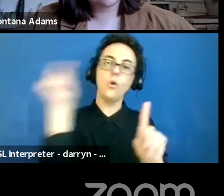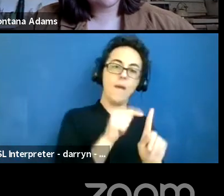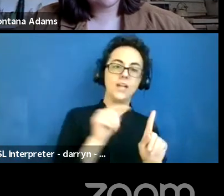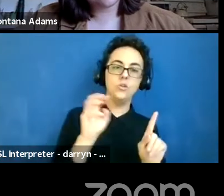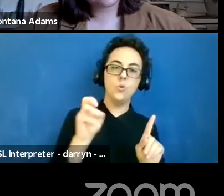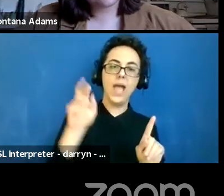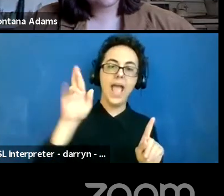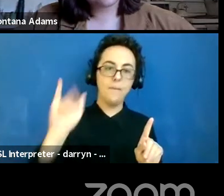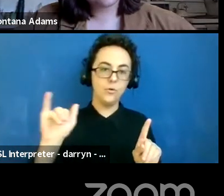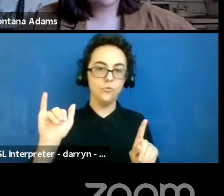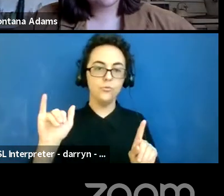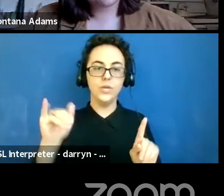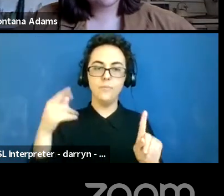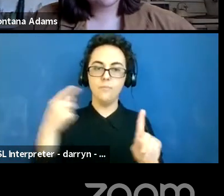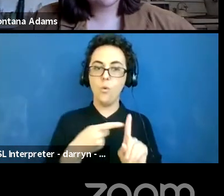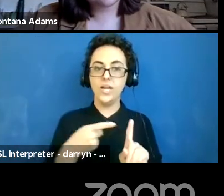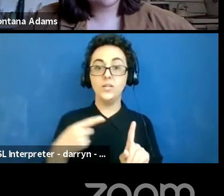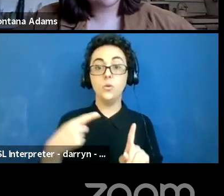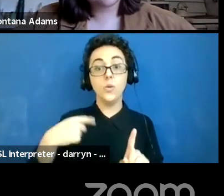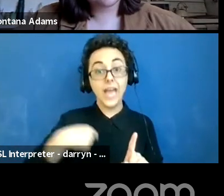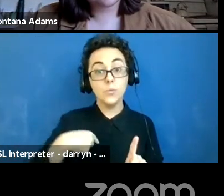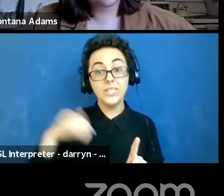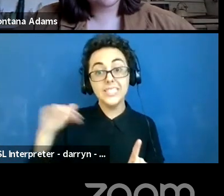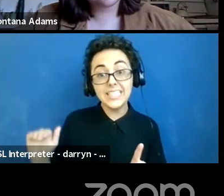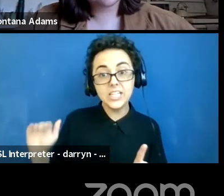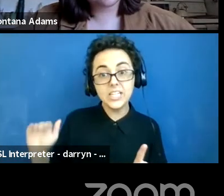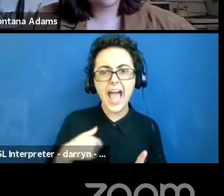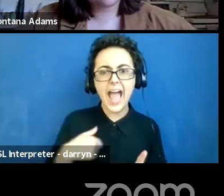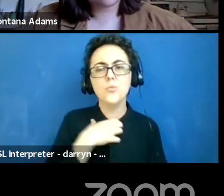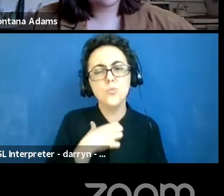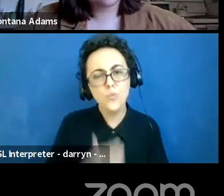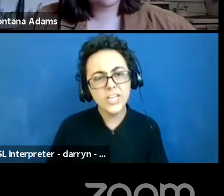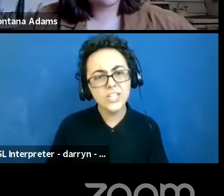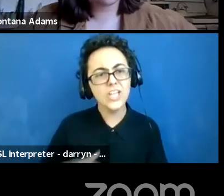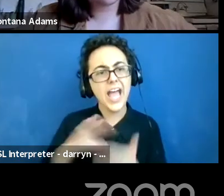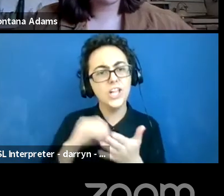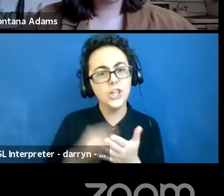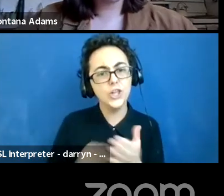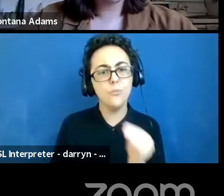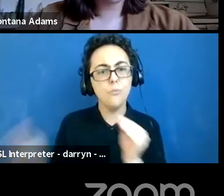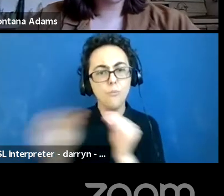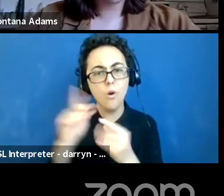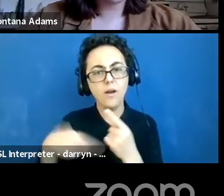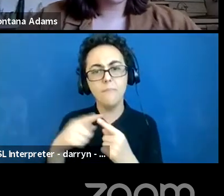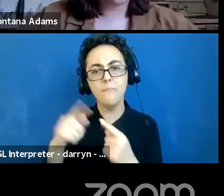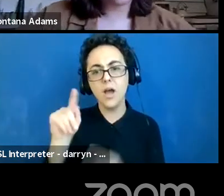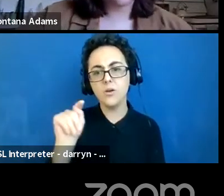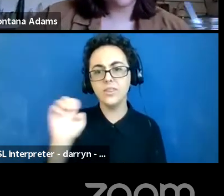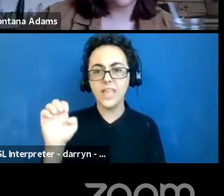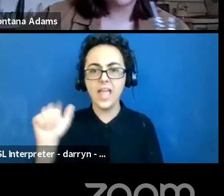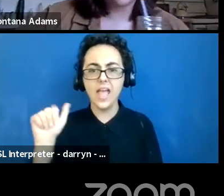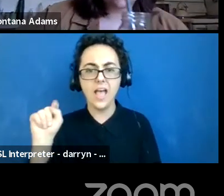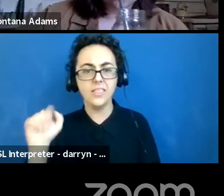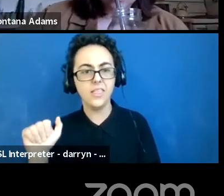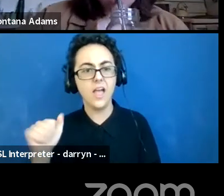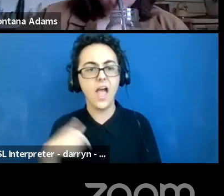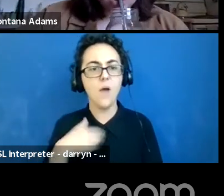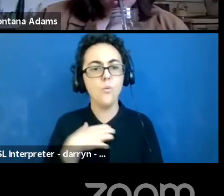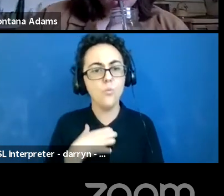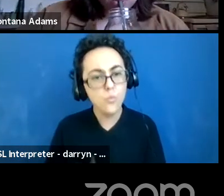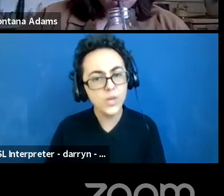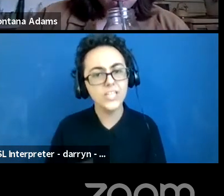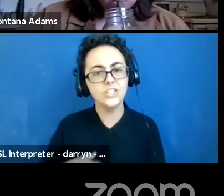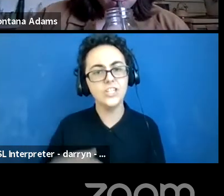wish I would have learned more about Teata and about, I wish I had read like a Bill